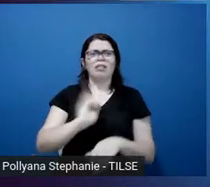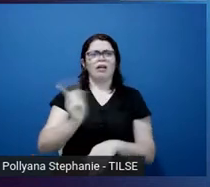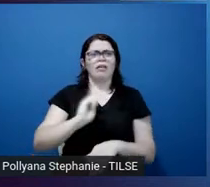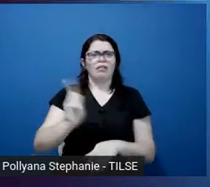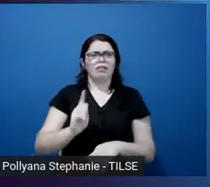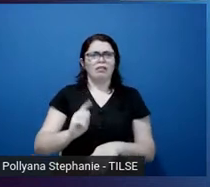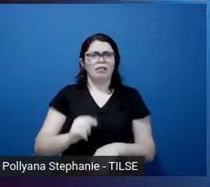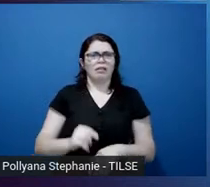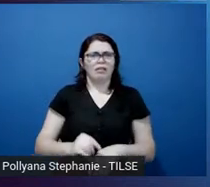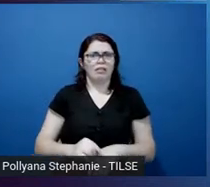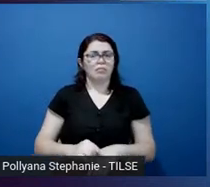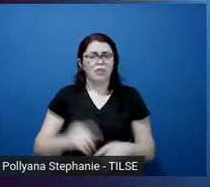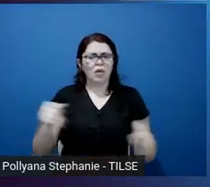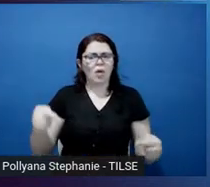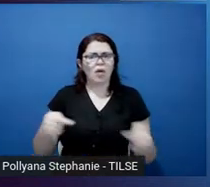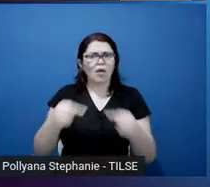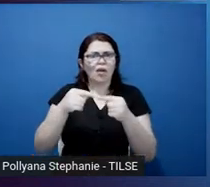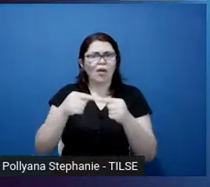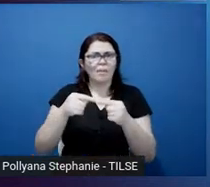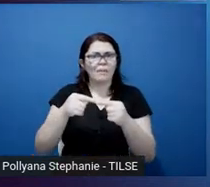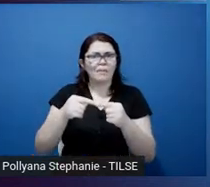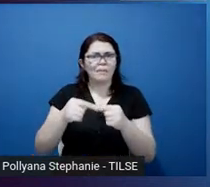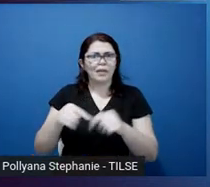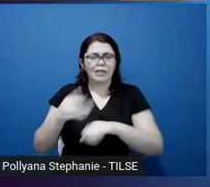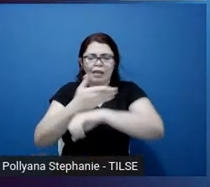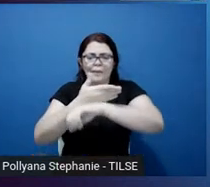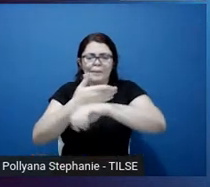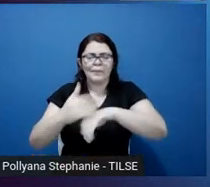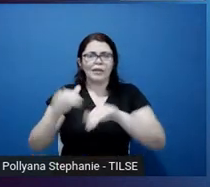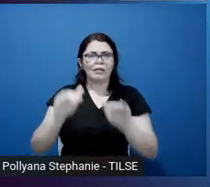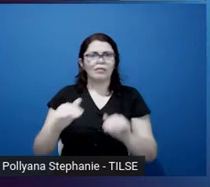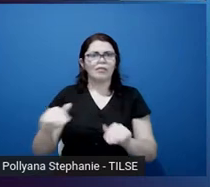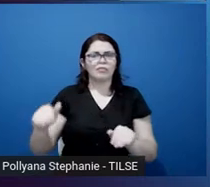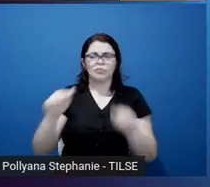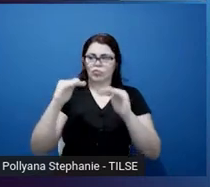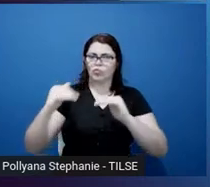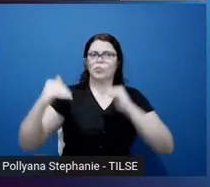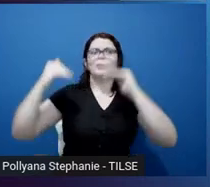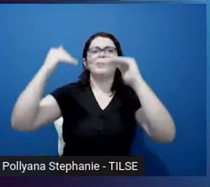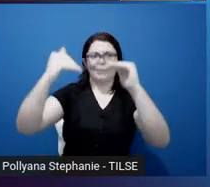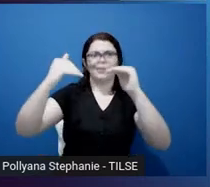that is white supremacy in action.